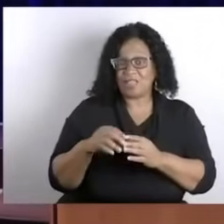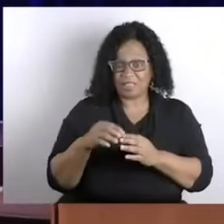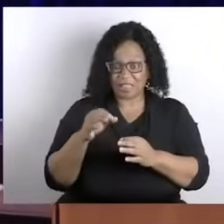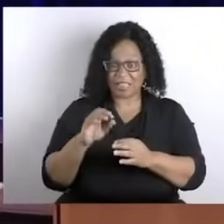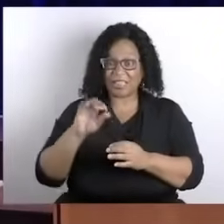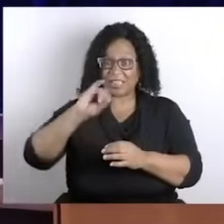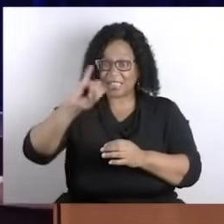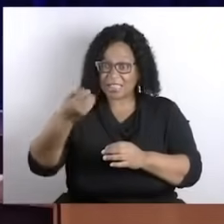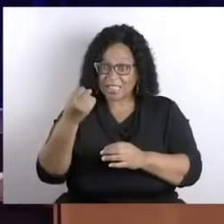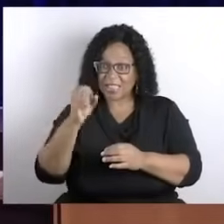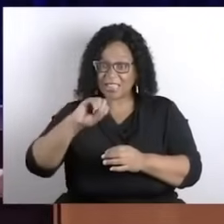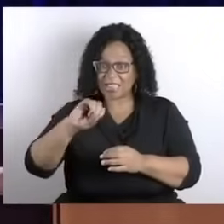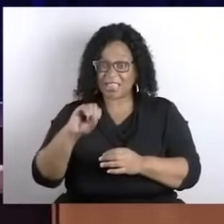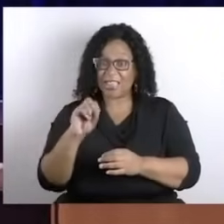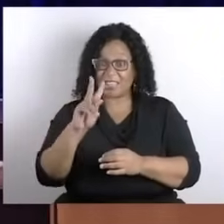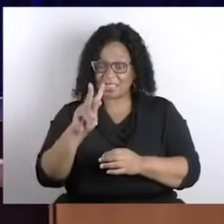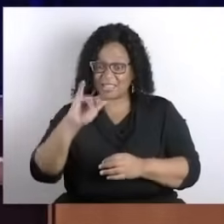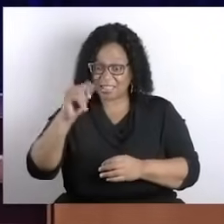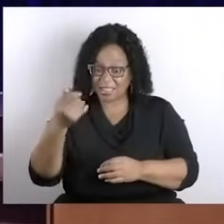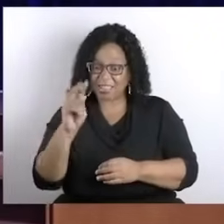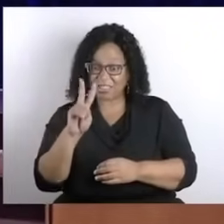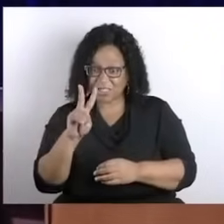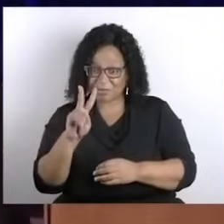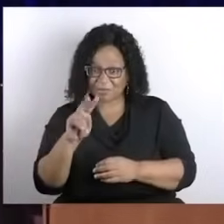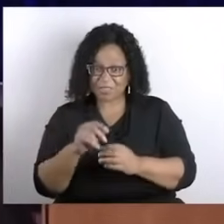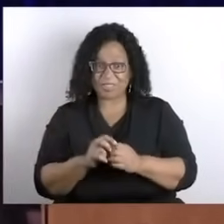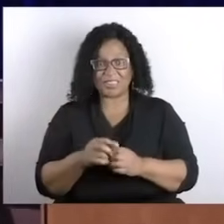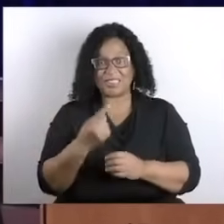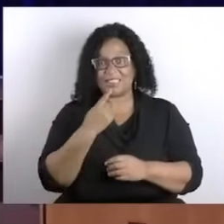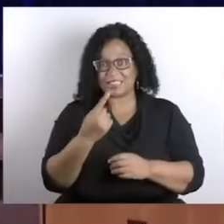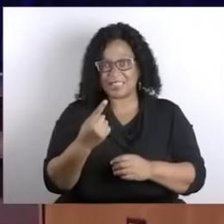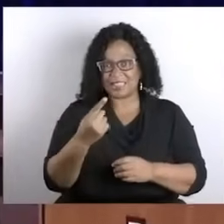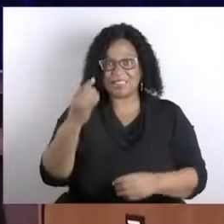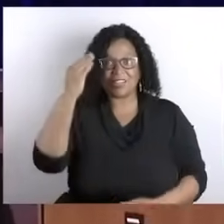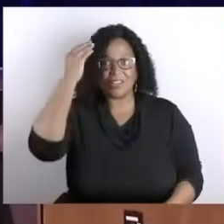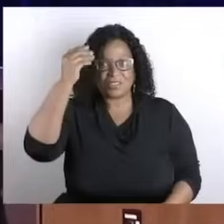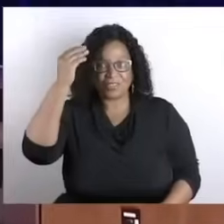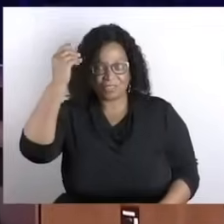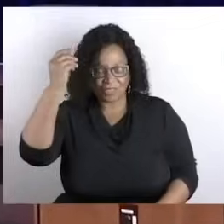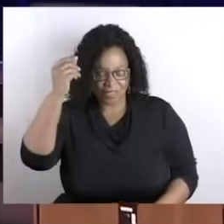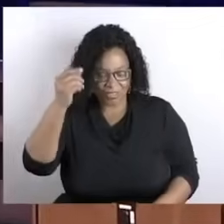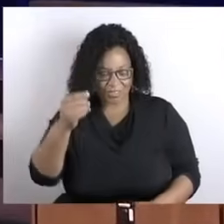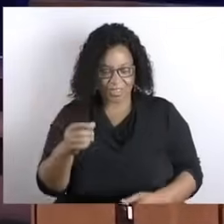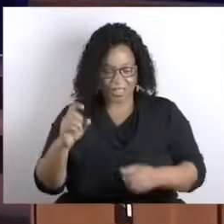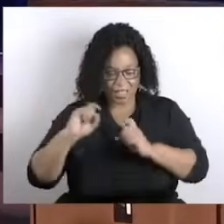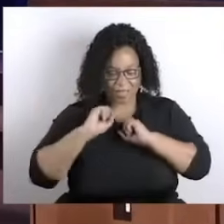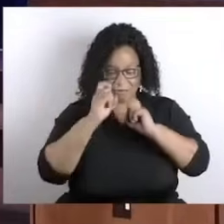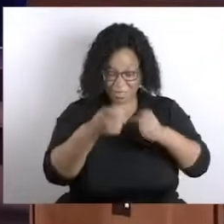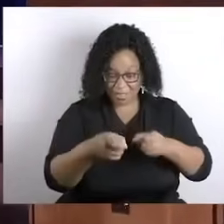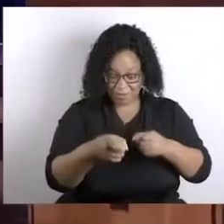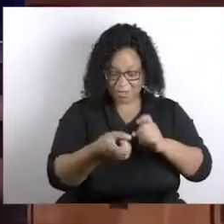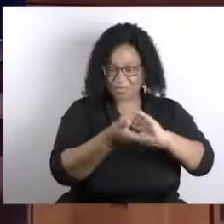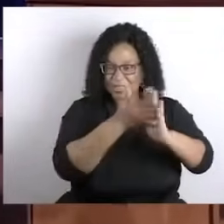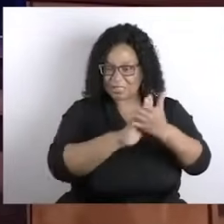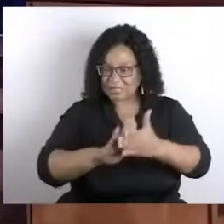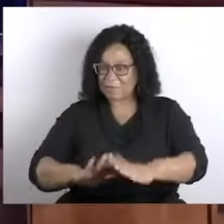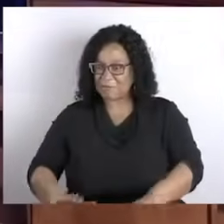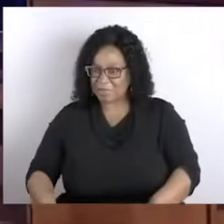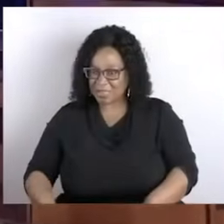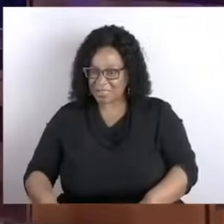I know the thoughts I think towards you. Those thoughts are of peace and not evil, to give you